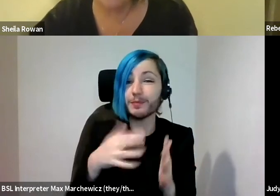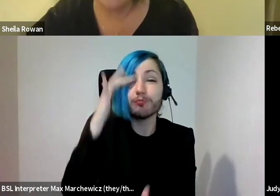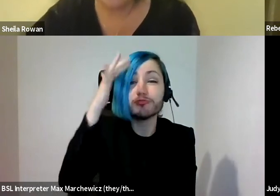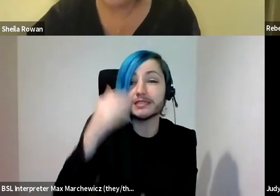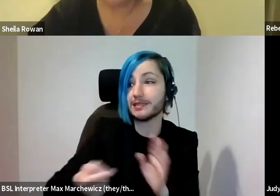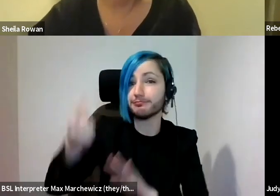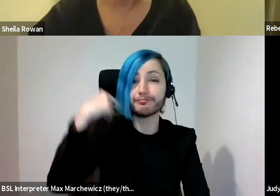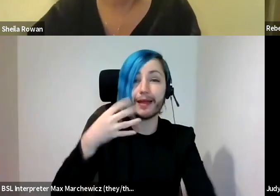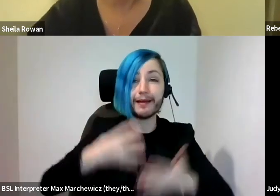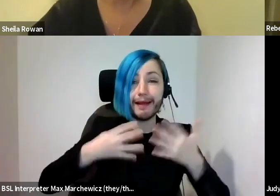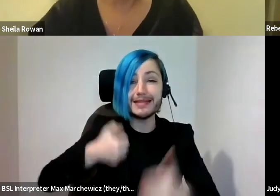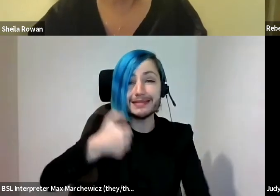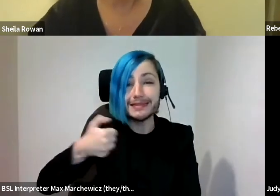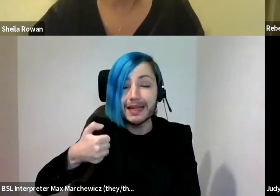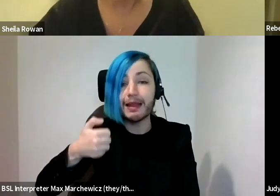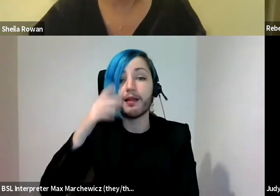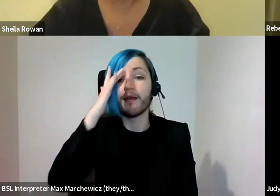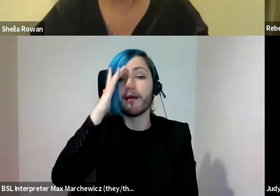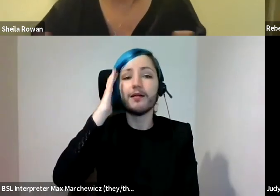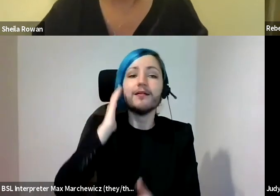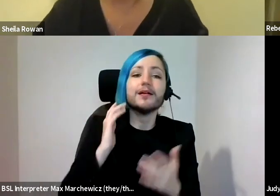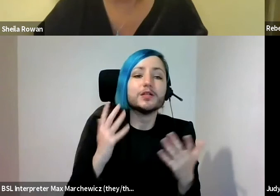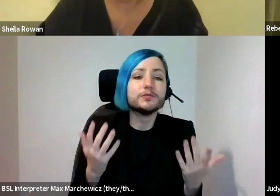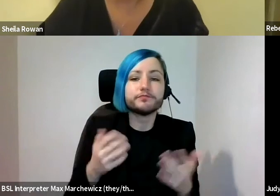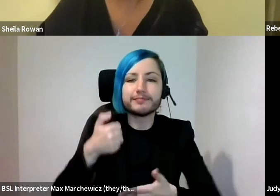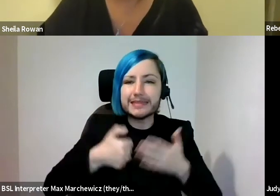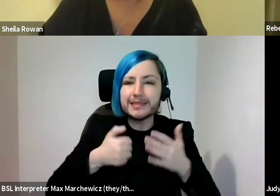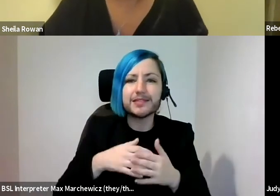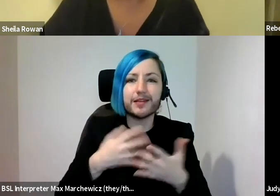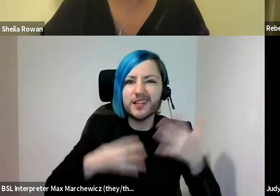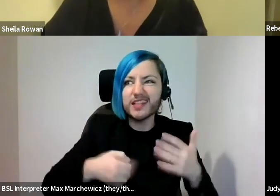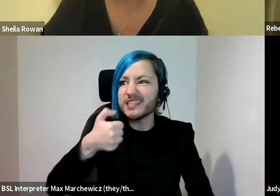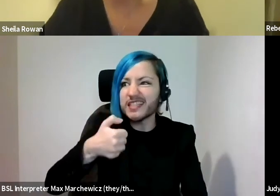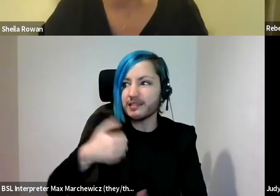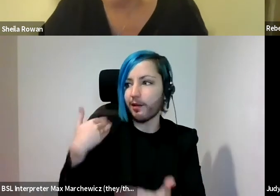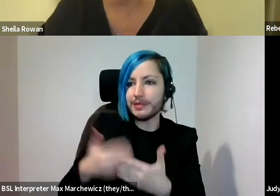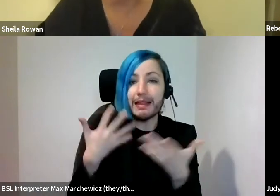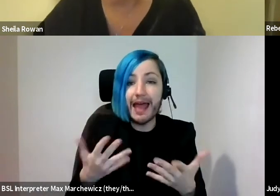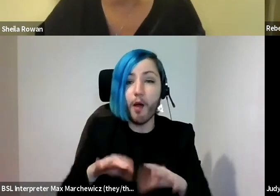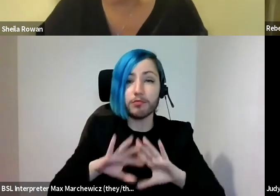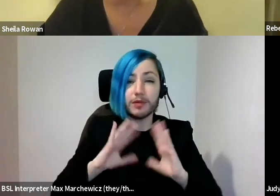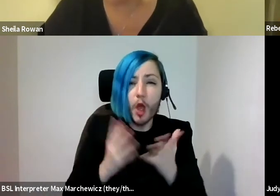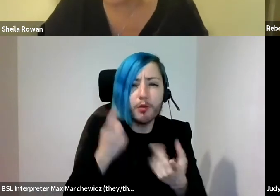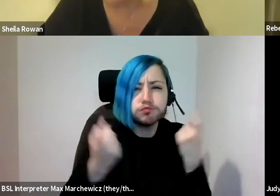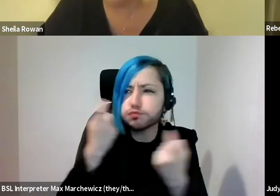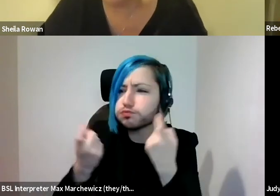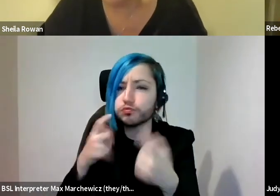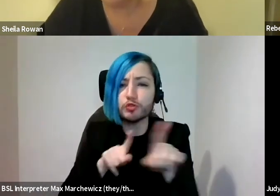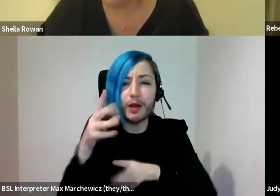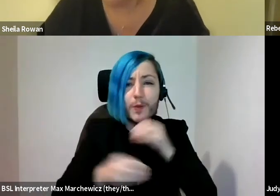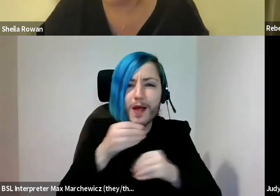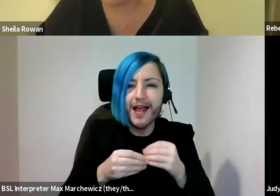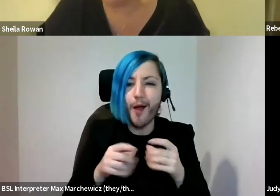1916. And so there was this sort of, you know, global hunt, this global sort of